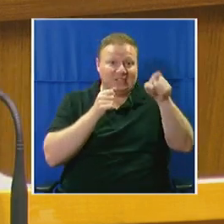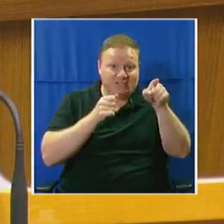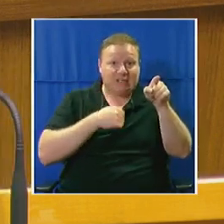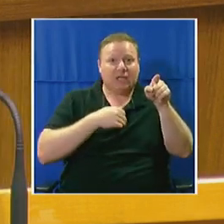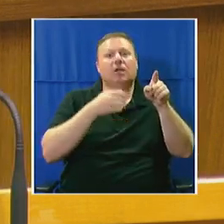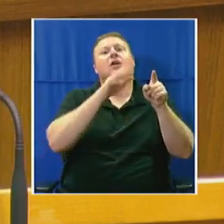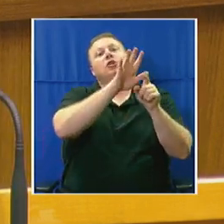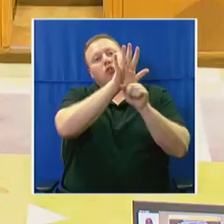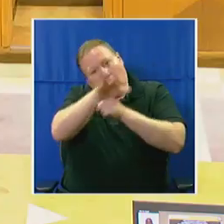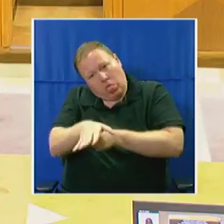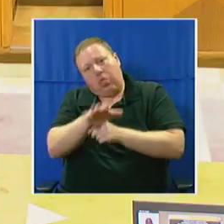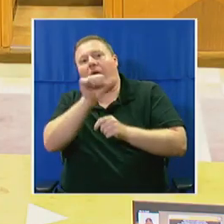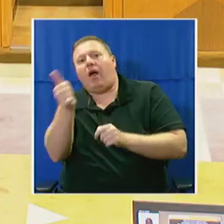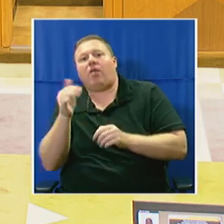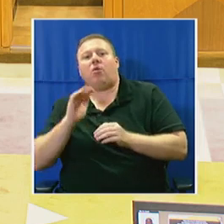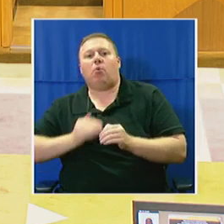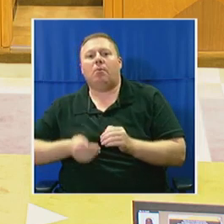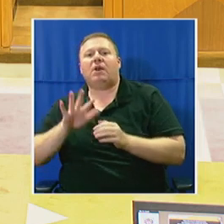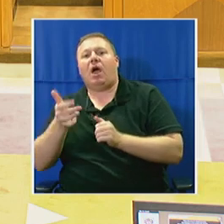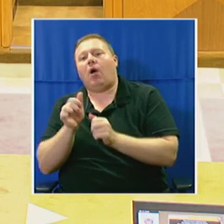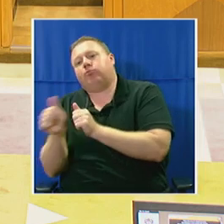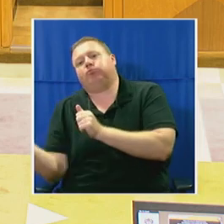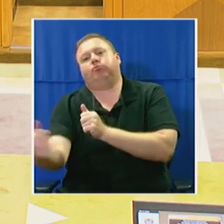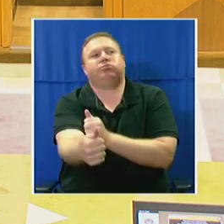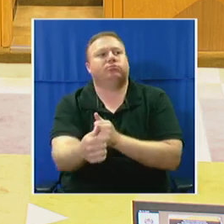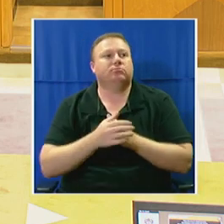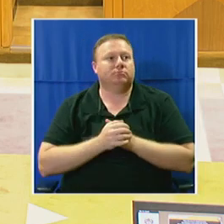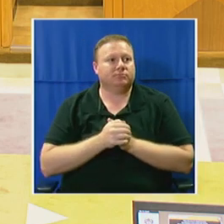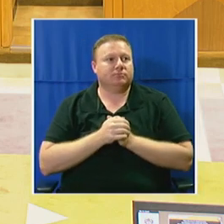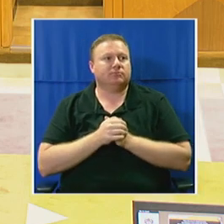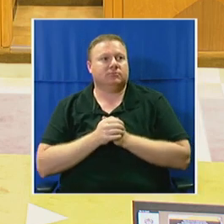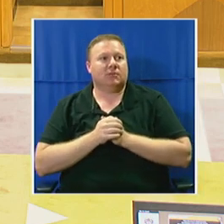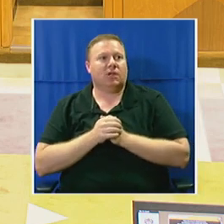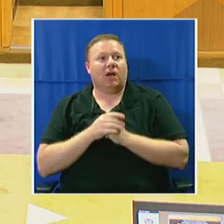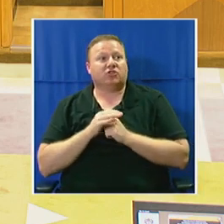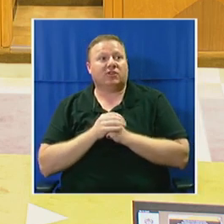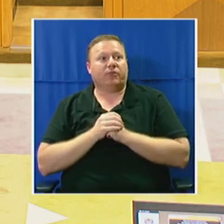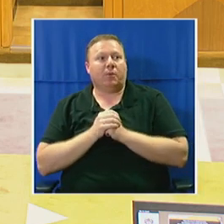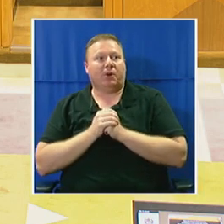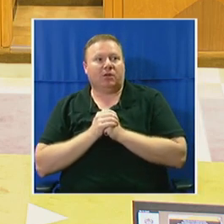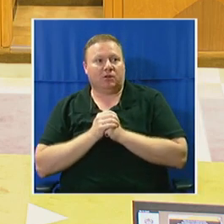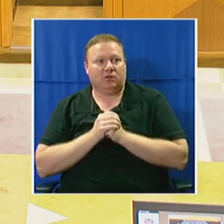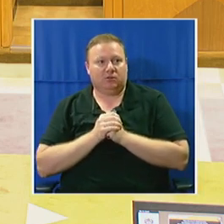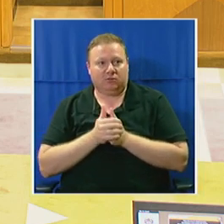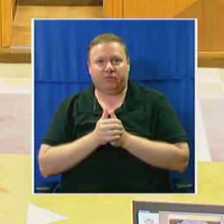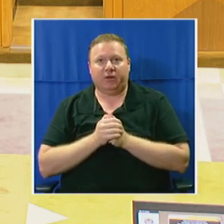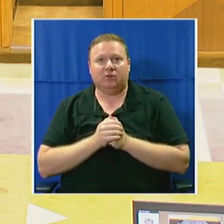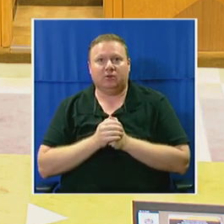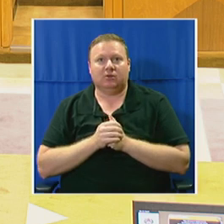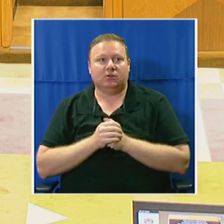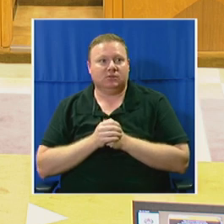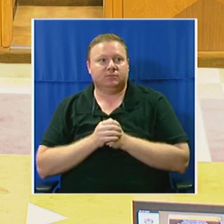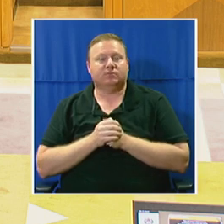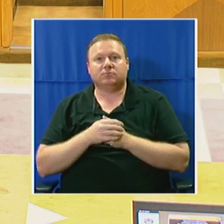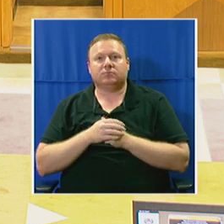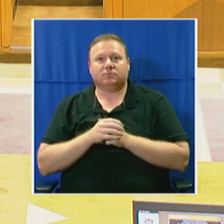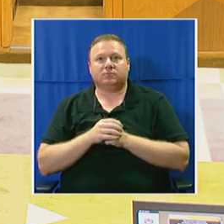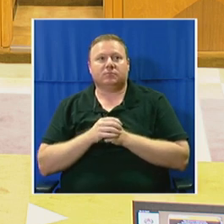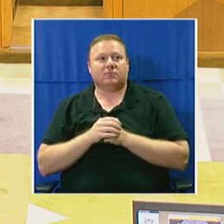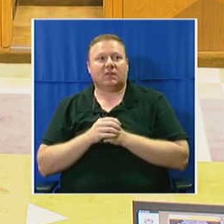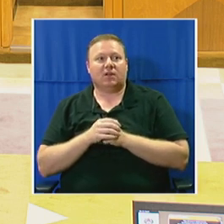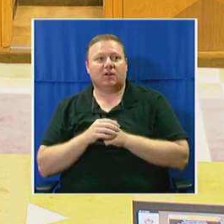frustrations on their daughter-in-laws so men dominate women through so men dominate women through the